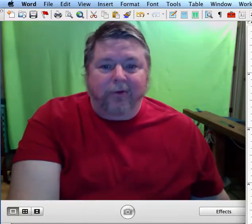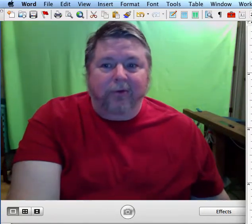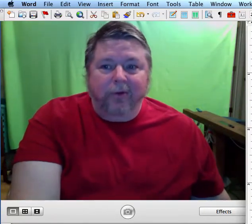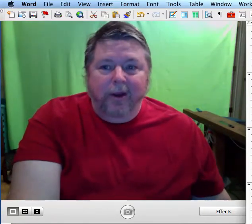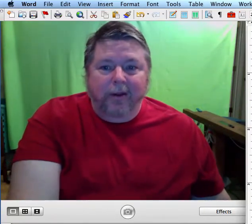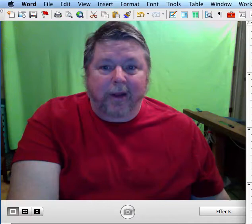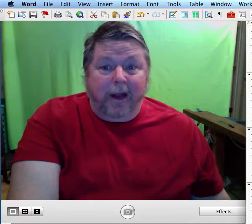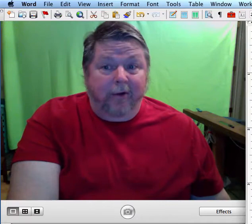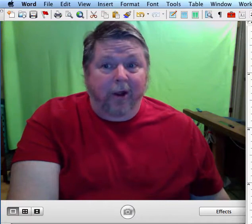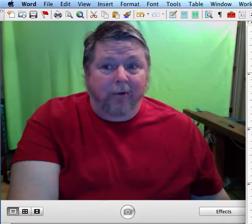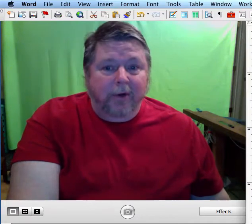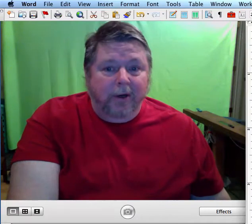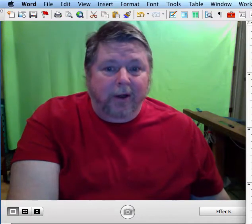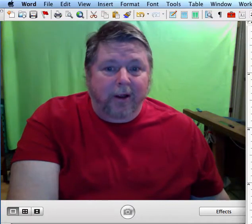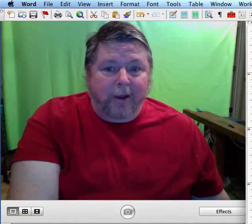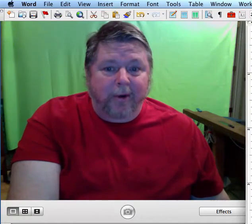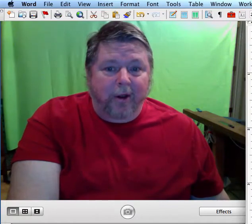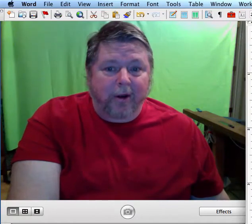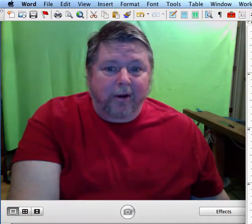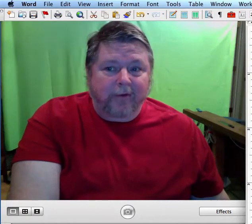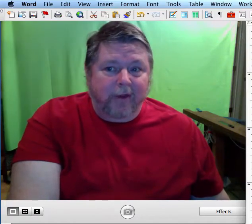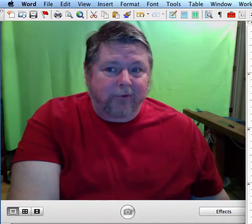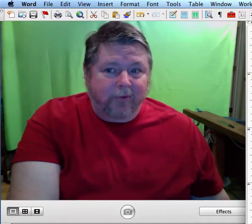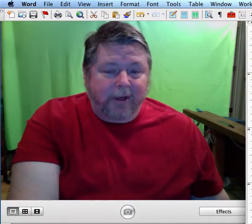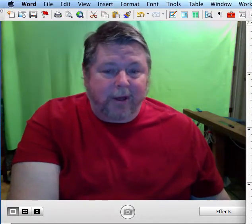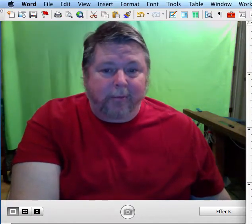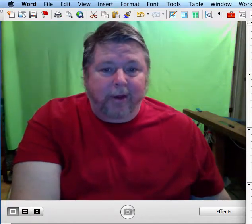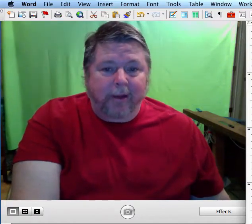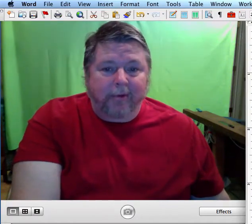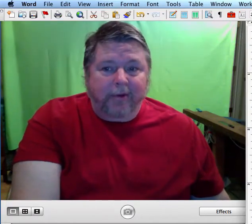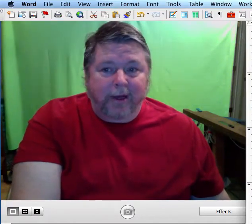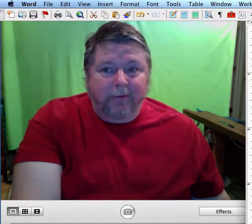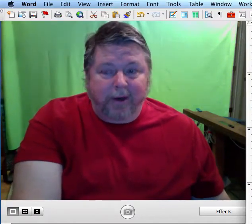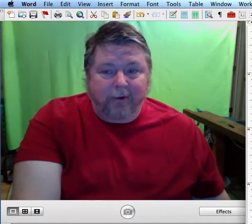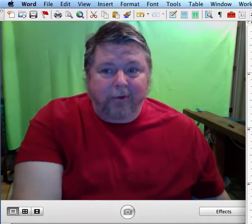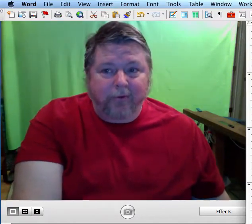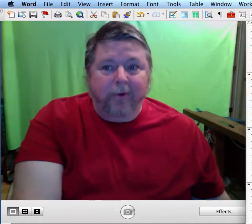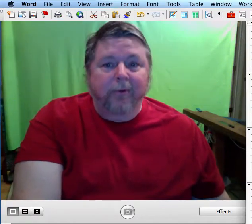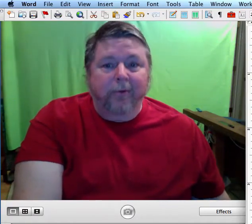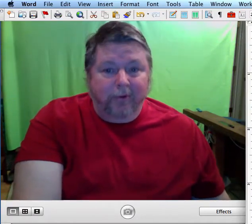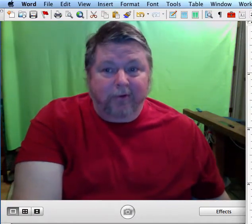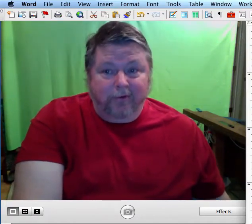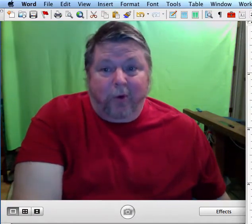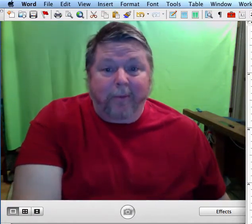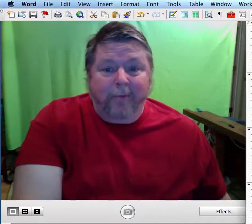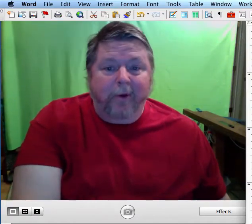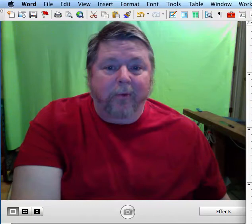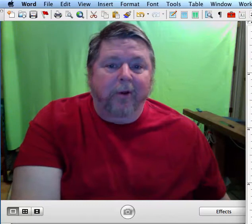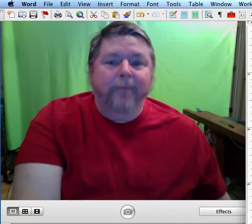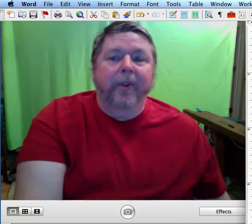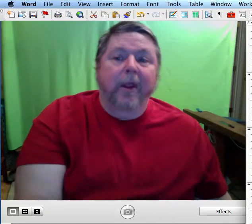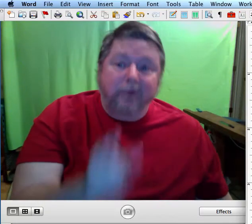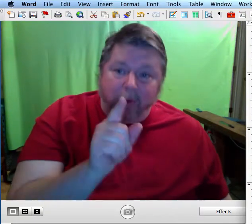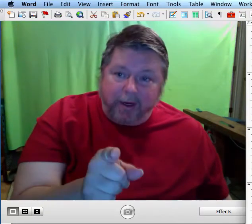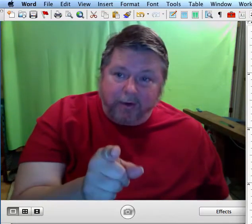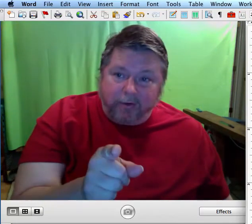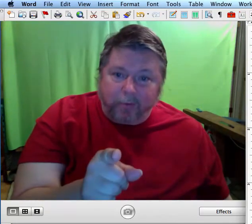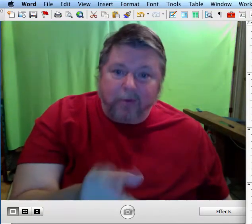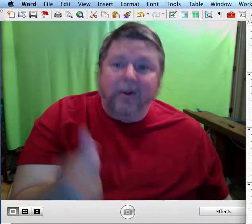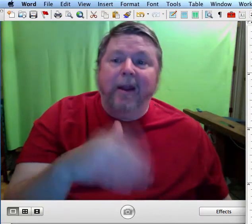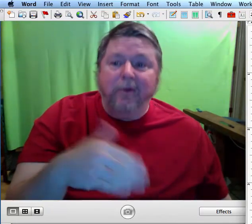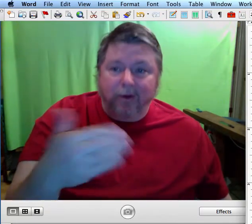strangers that I don't know coming along unless I've screened them. And that means I need to meet you before you just show up at my work. So